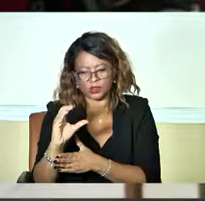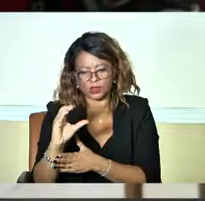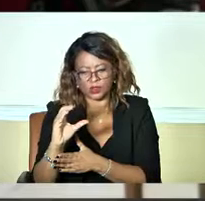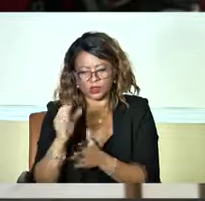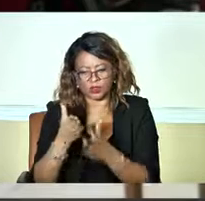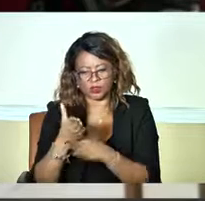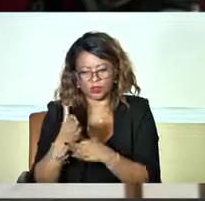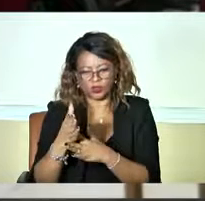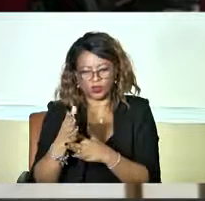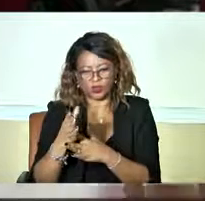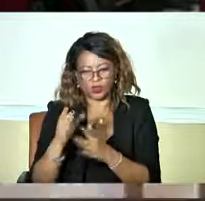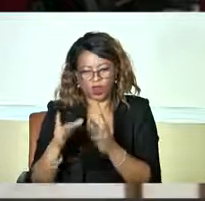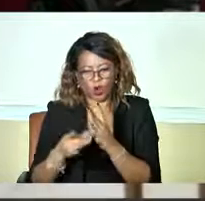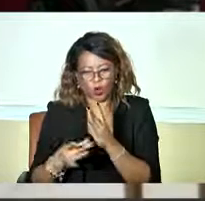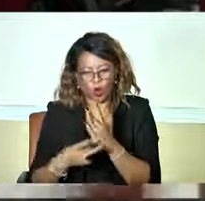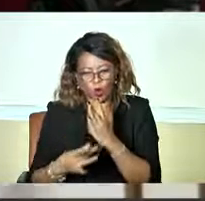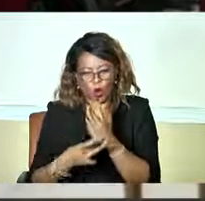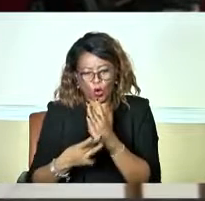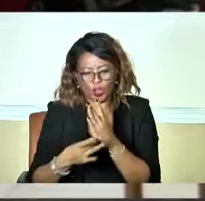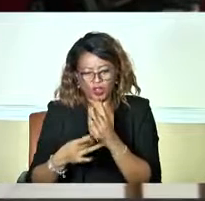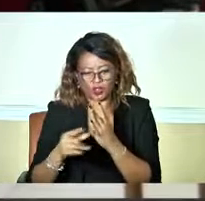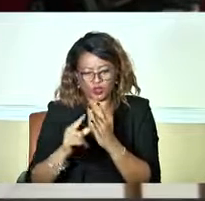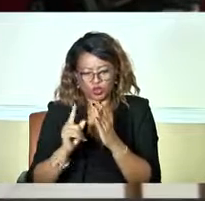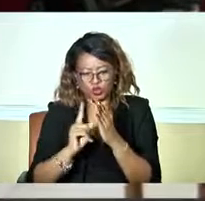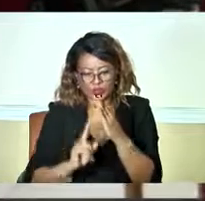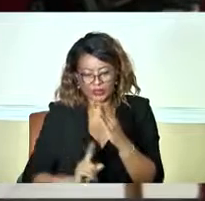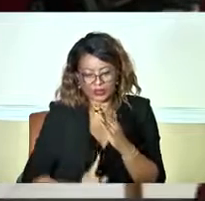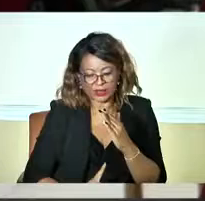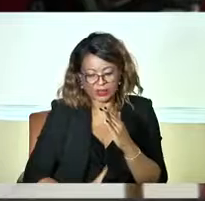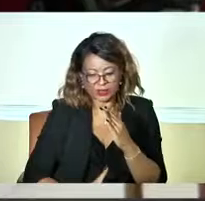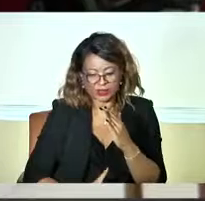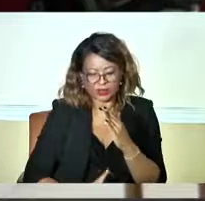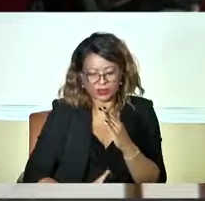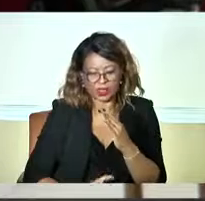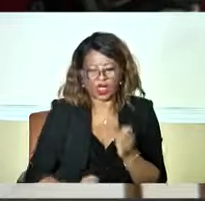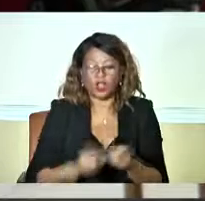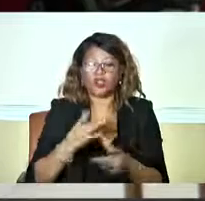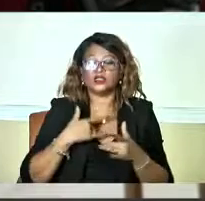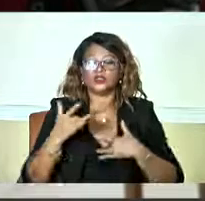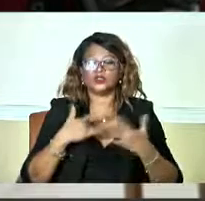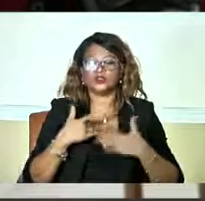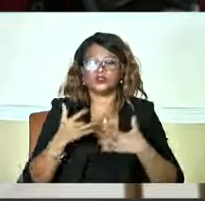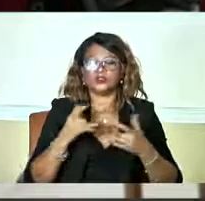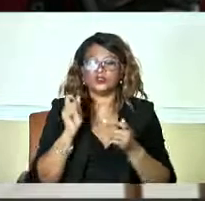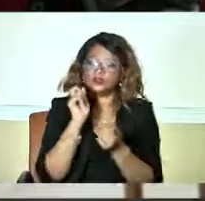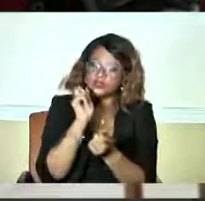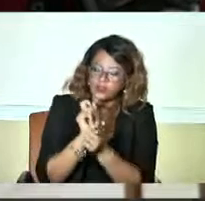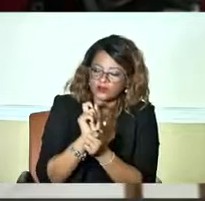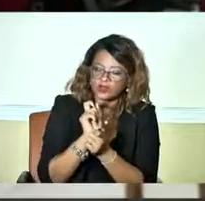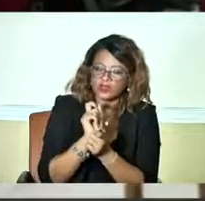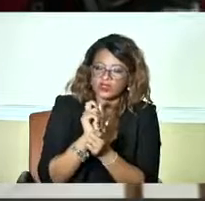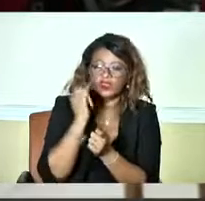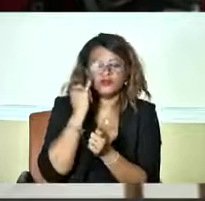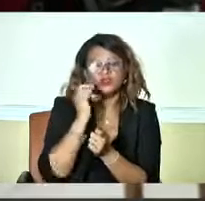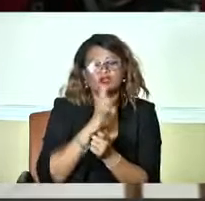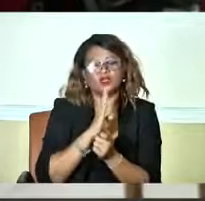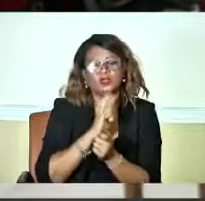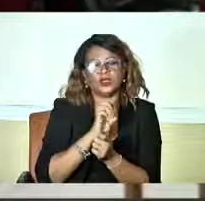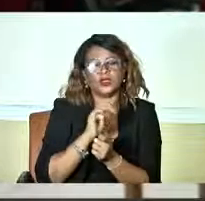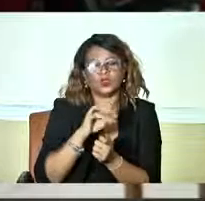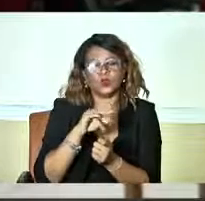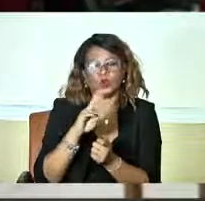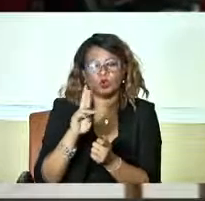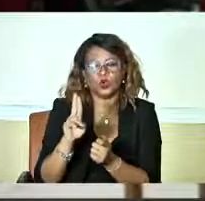with oil drilling. So, there are lots of concerns going on here, but specifically, if you could just speak to the Ecuador oil